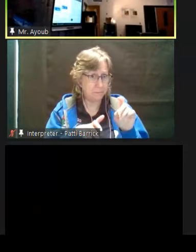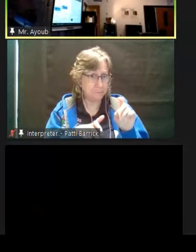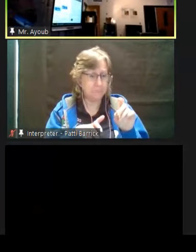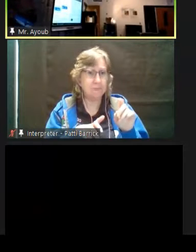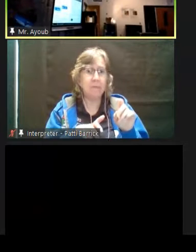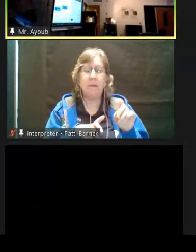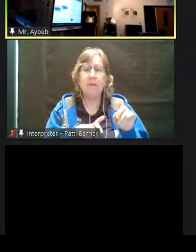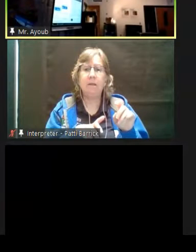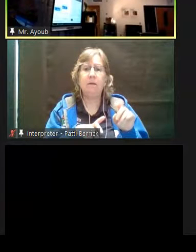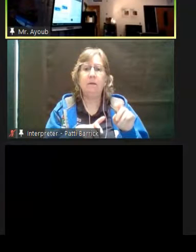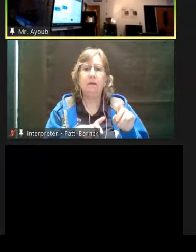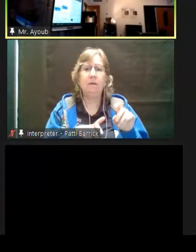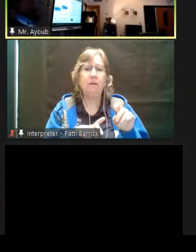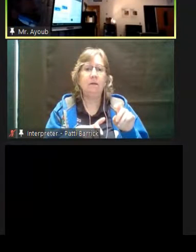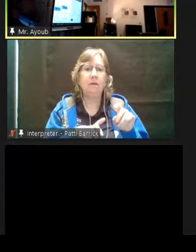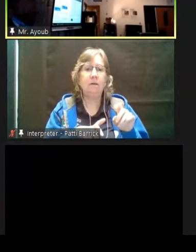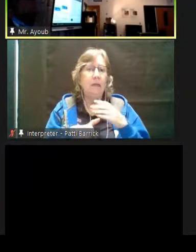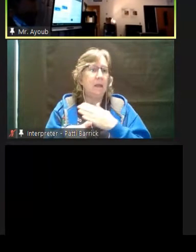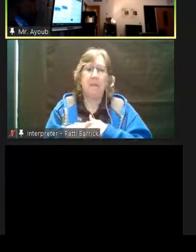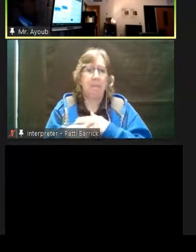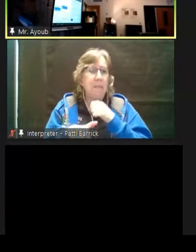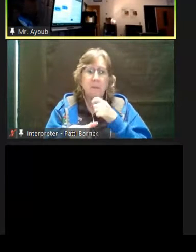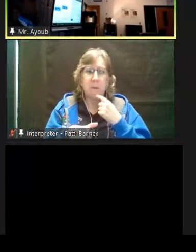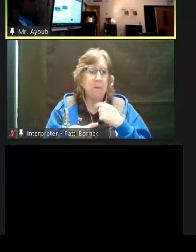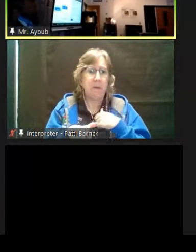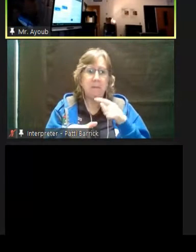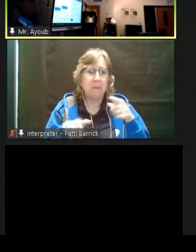Don't tell me it's blocked. Please don't tell me it's blocked.